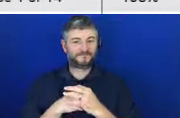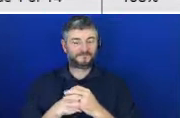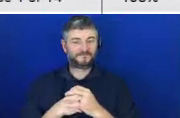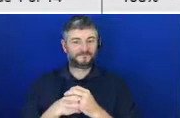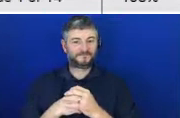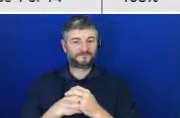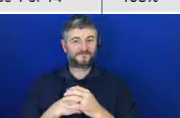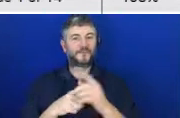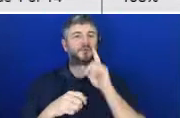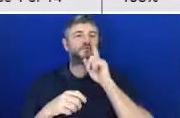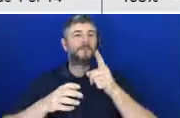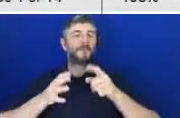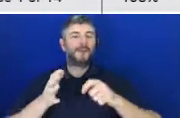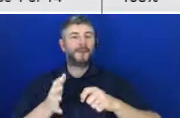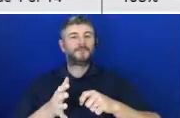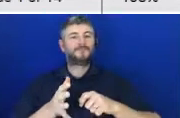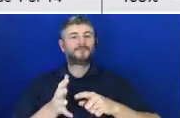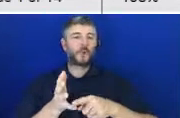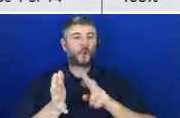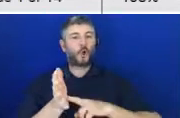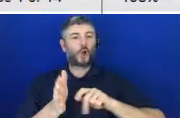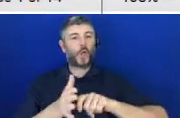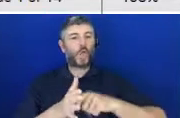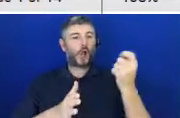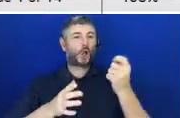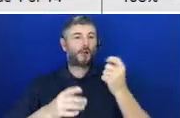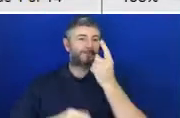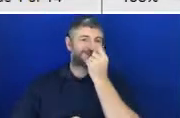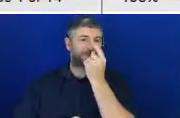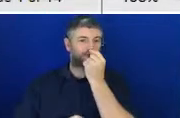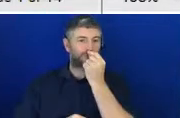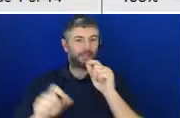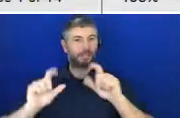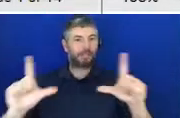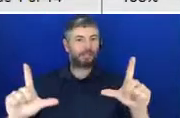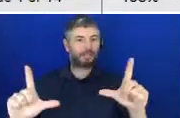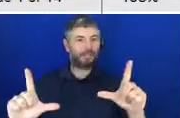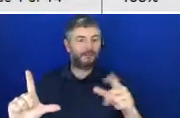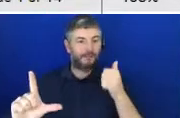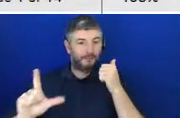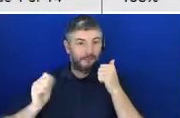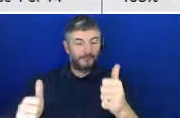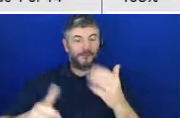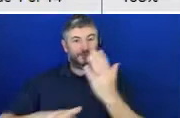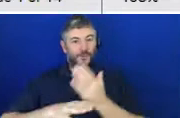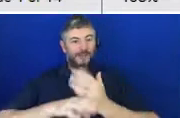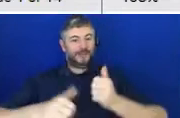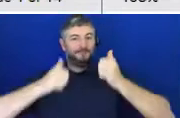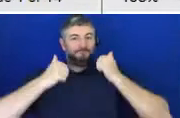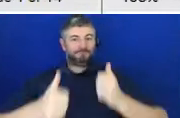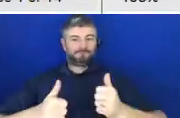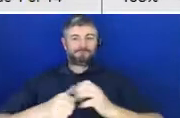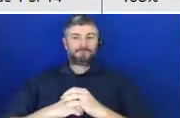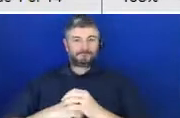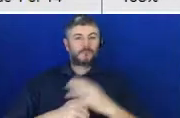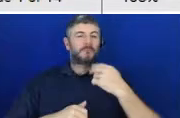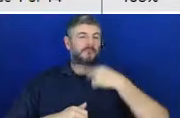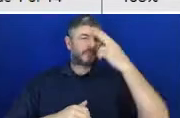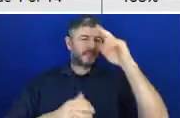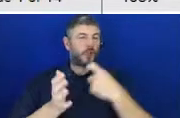Unlocking potential. Is that right? Yeah. Great. That's fantastic. Right. Okay. Well, my name's